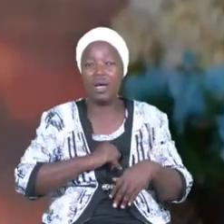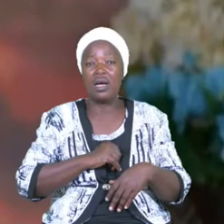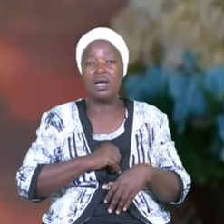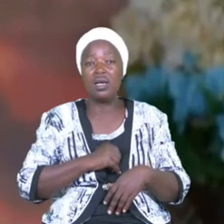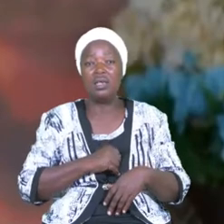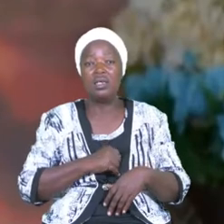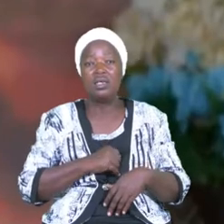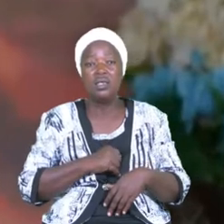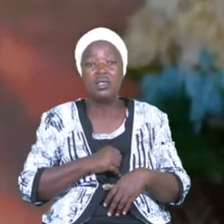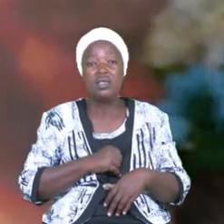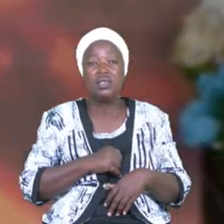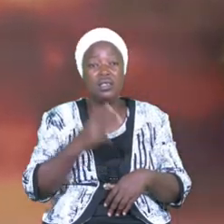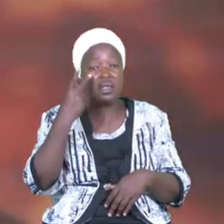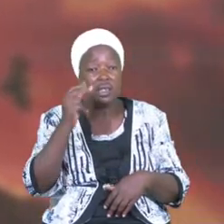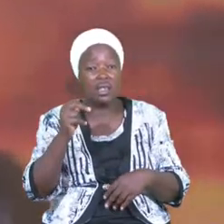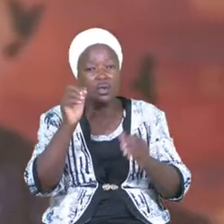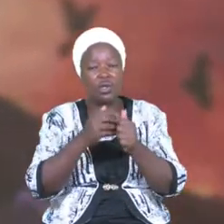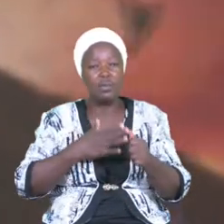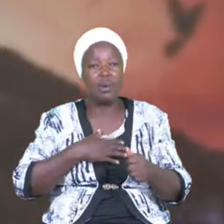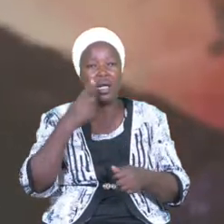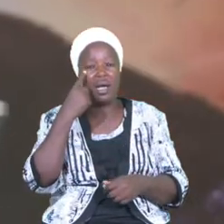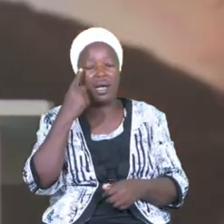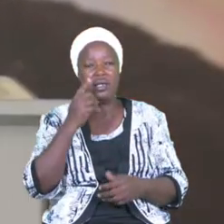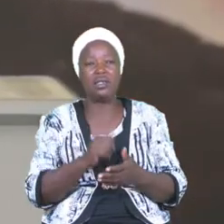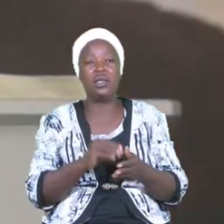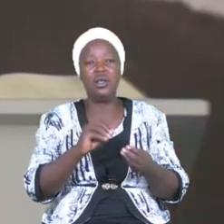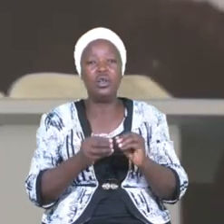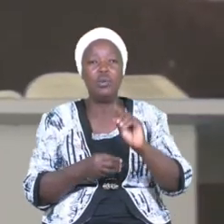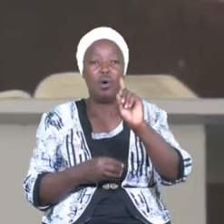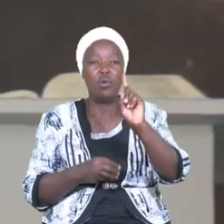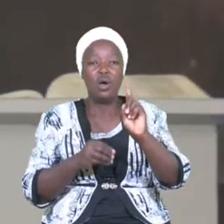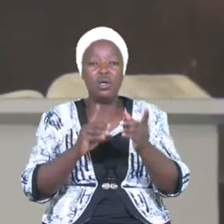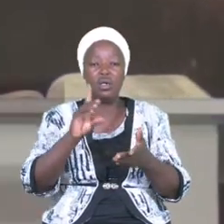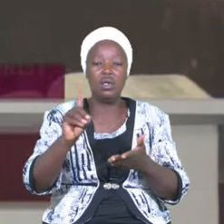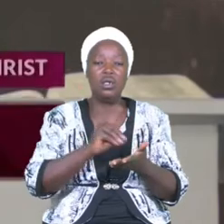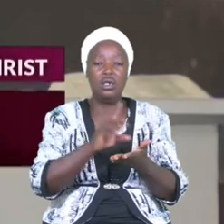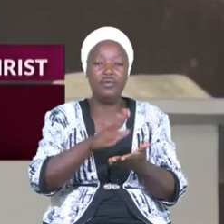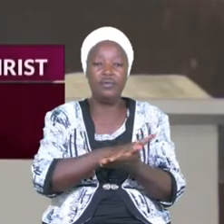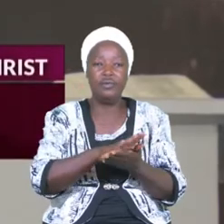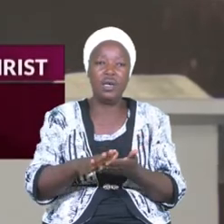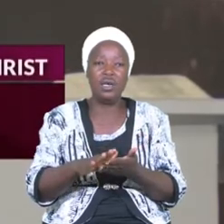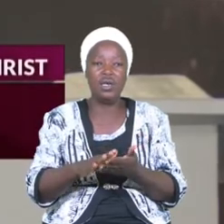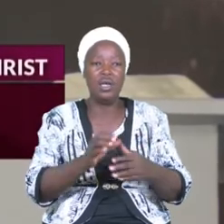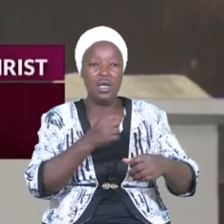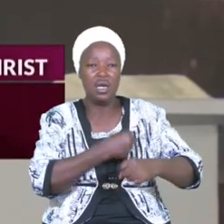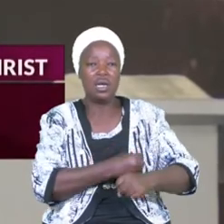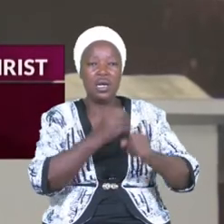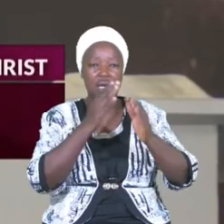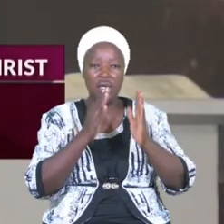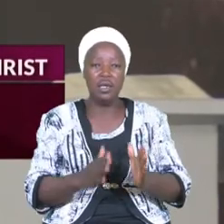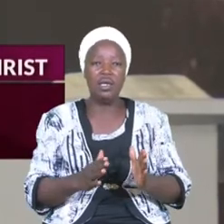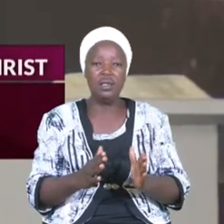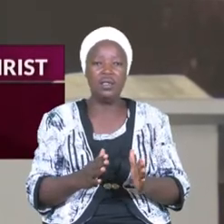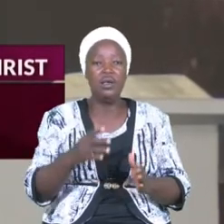mine eyes. Number one, divine guidance for obedient conquerors